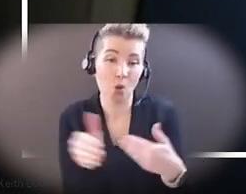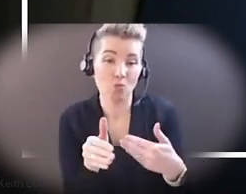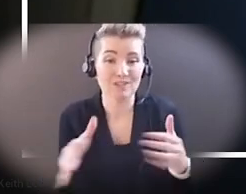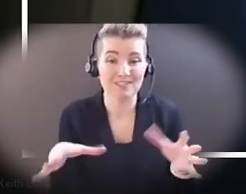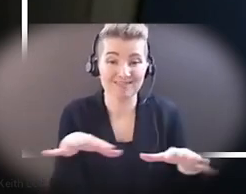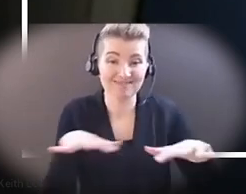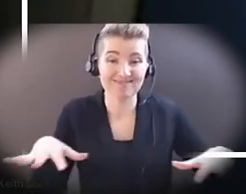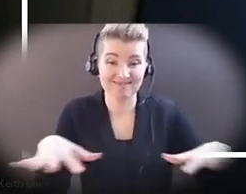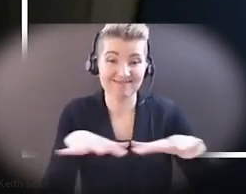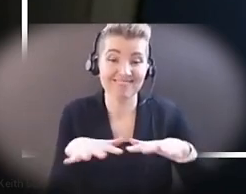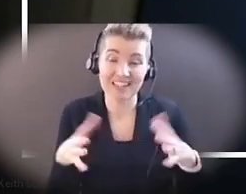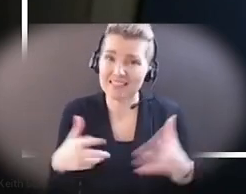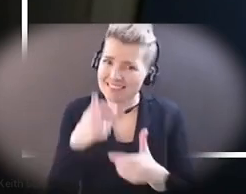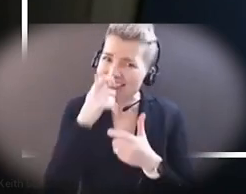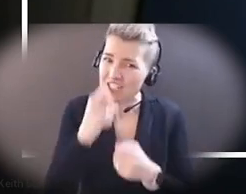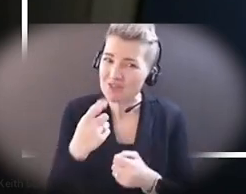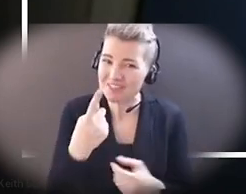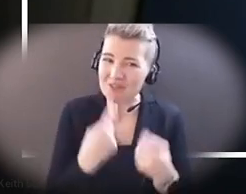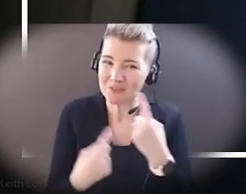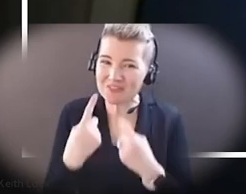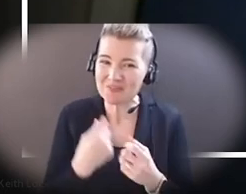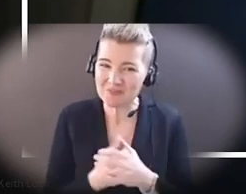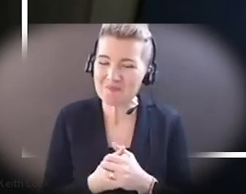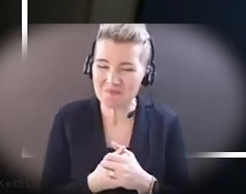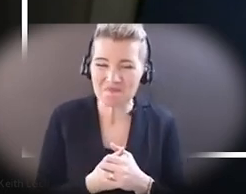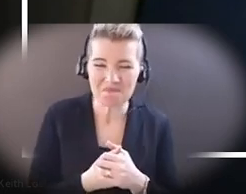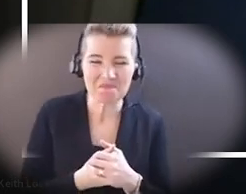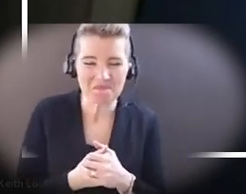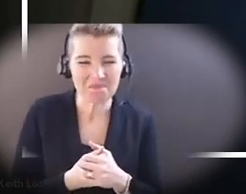it's an interesting question.